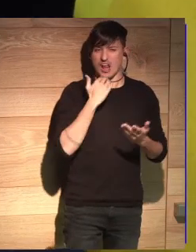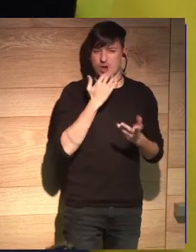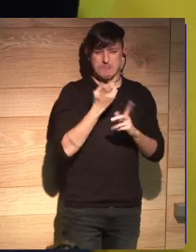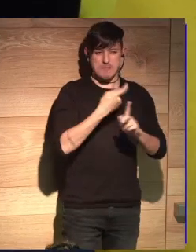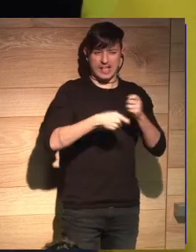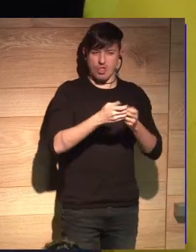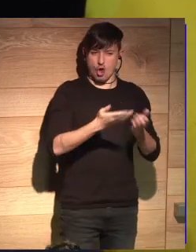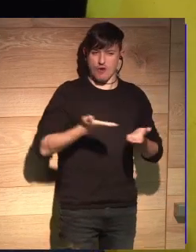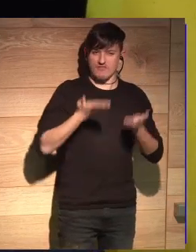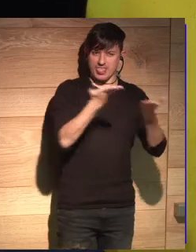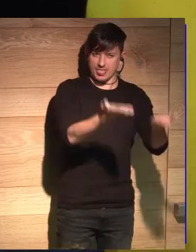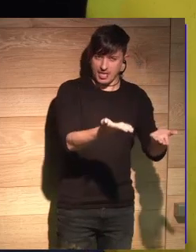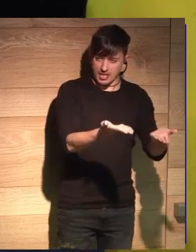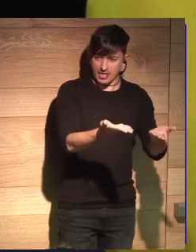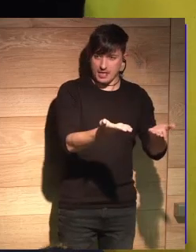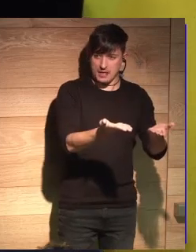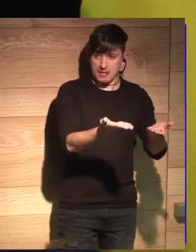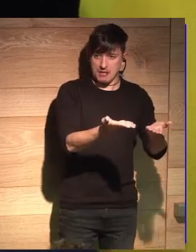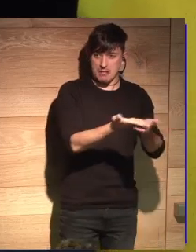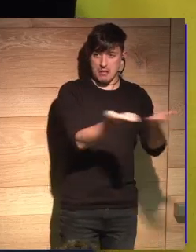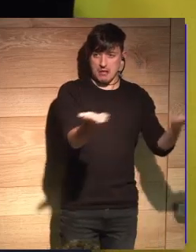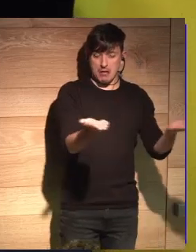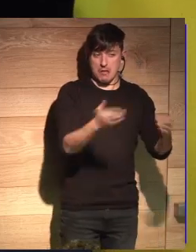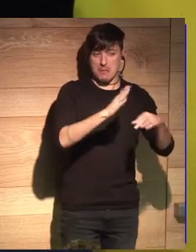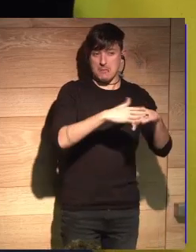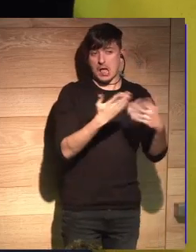but that the market may offer